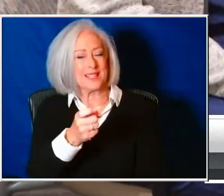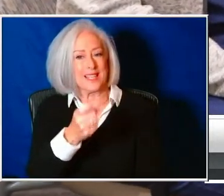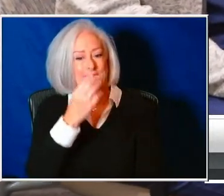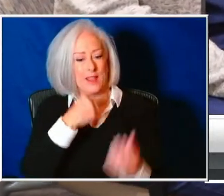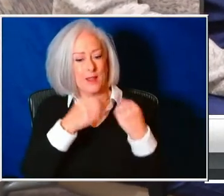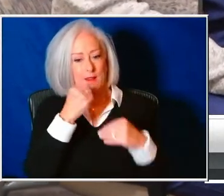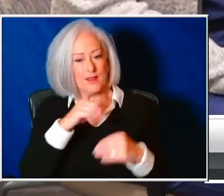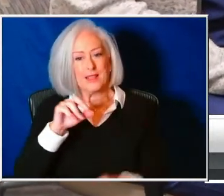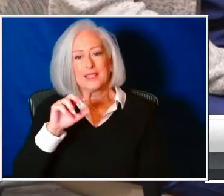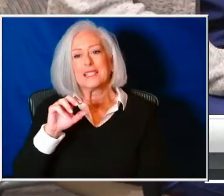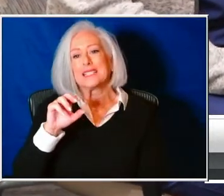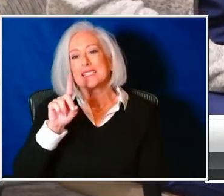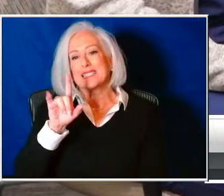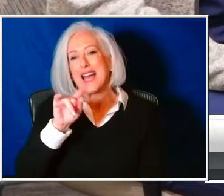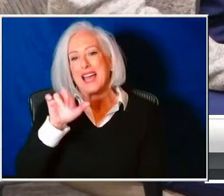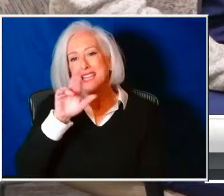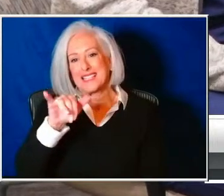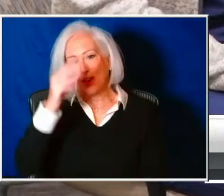both love sugar.